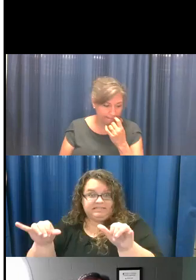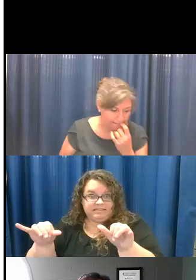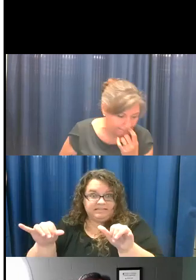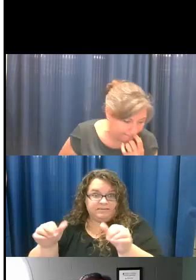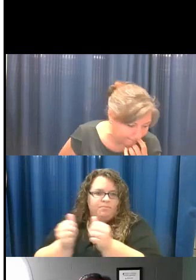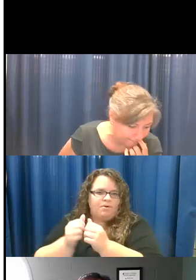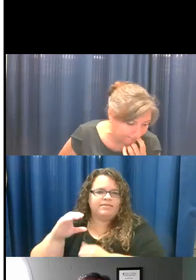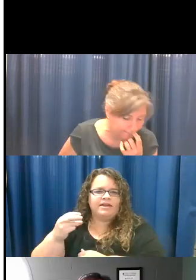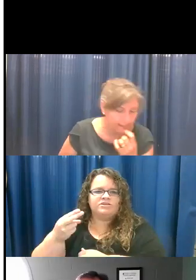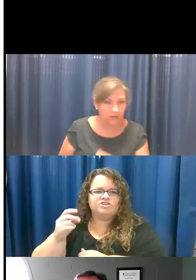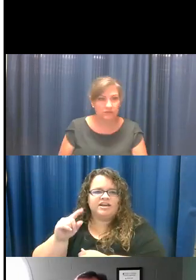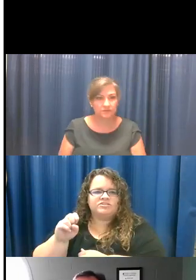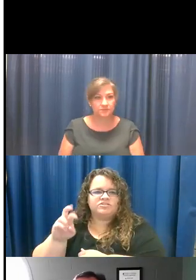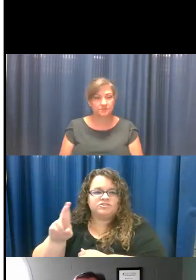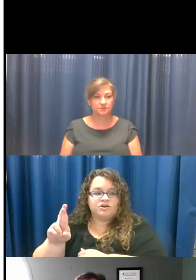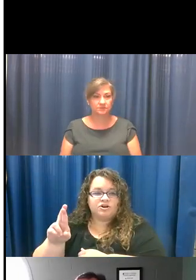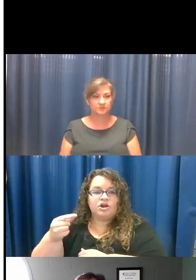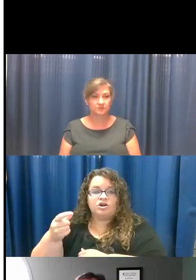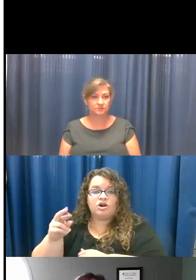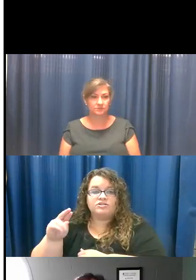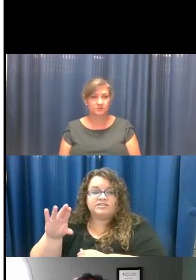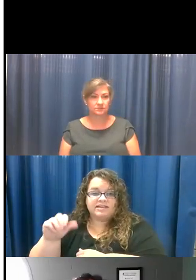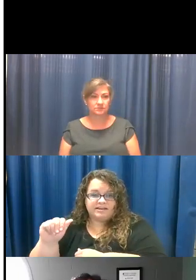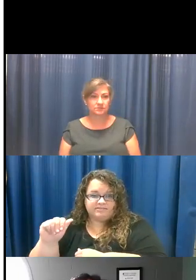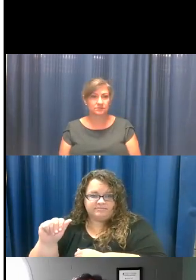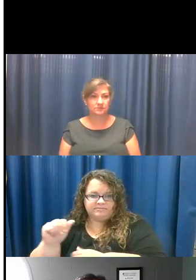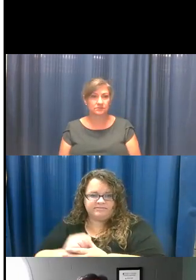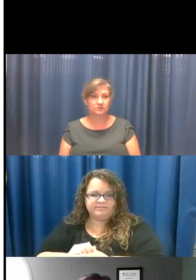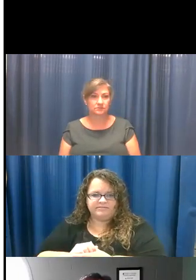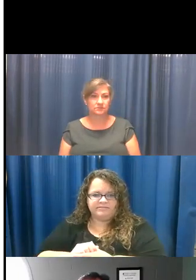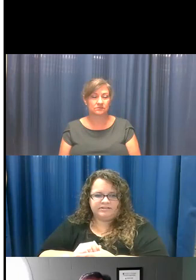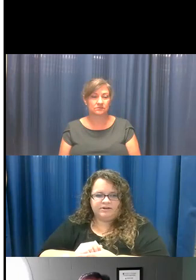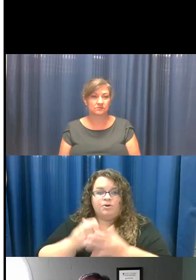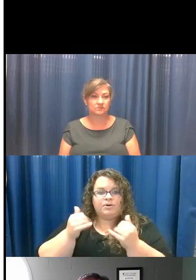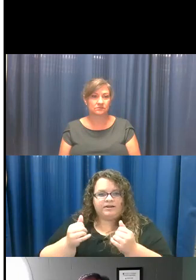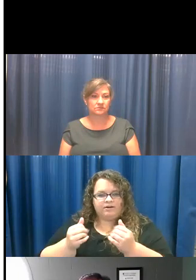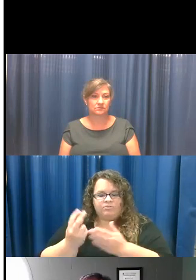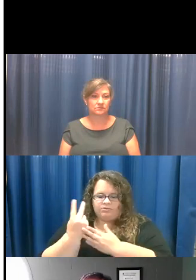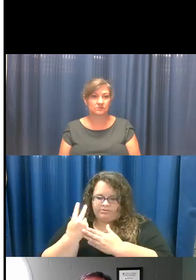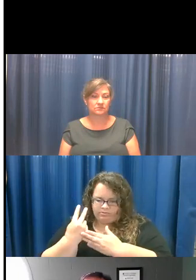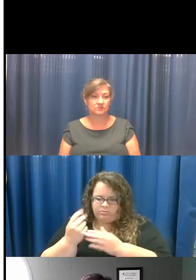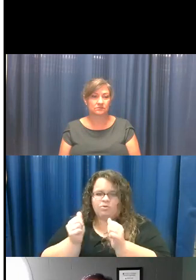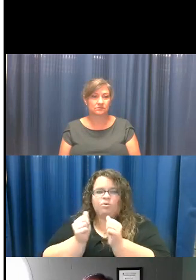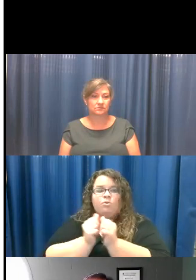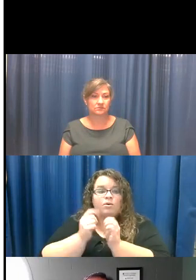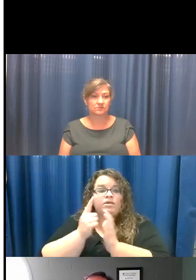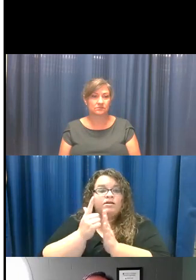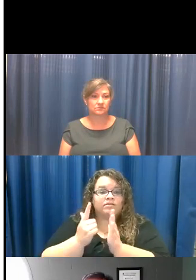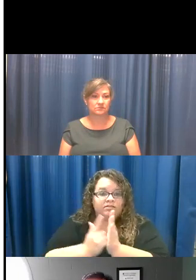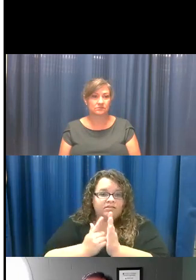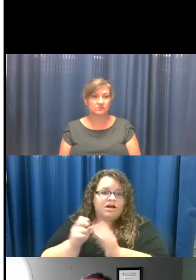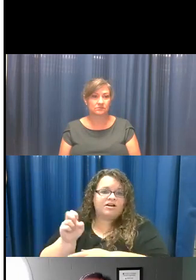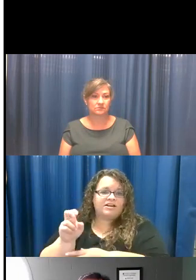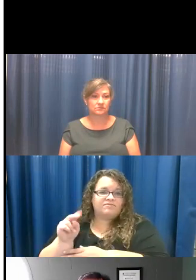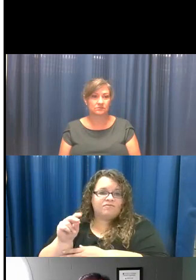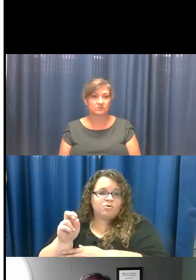with a review of our Law Enforcement Academy Law Enforcement Academy curriculum, and